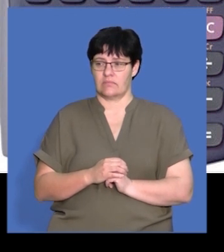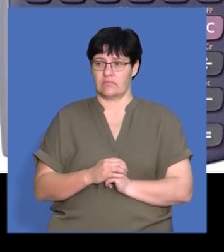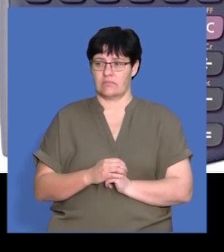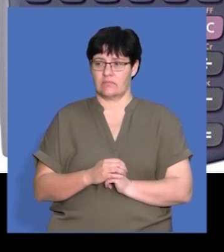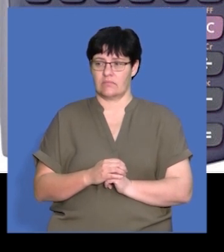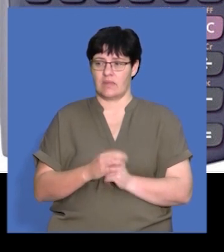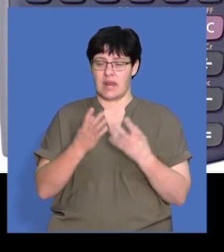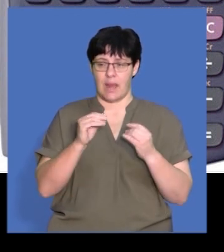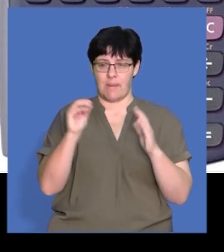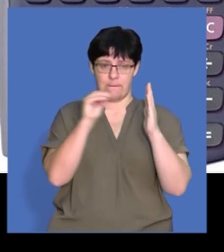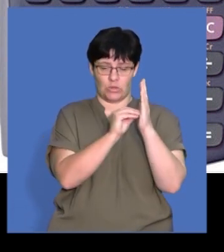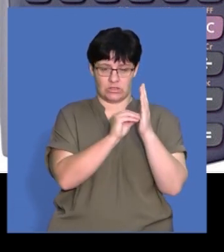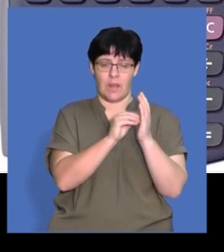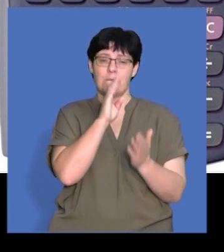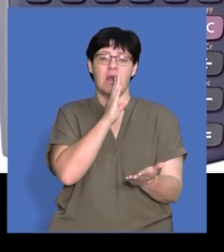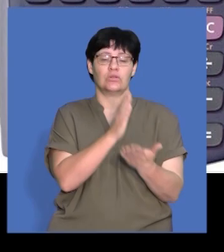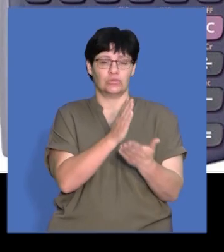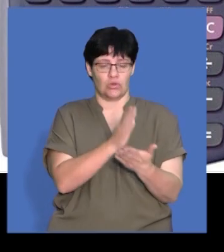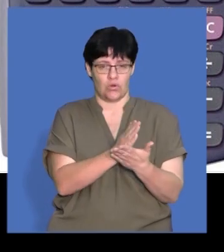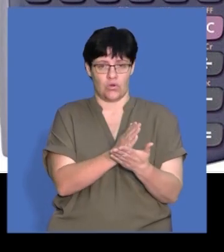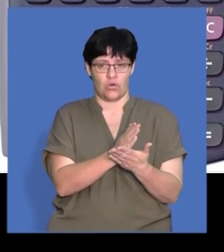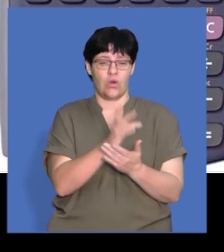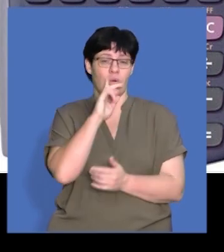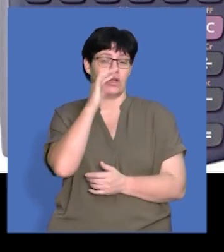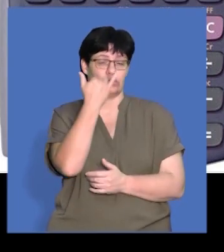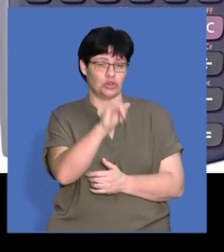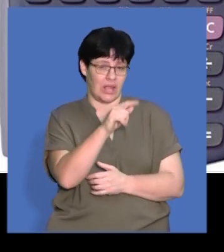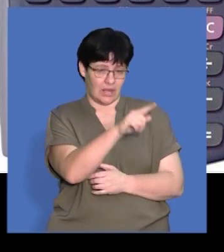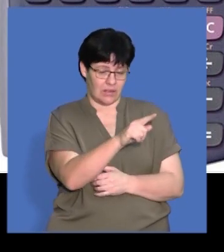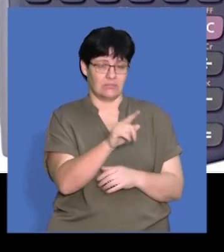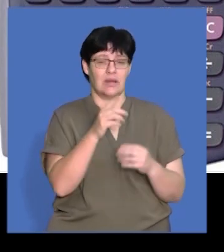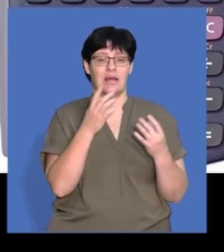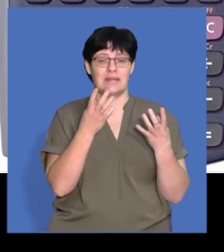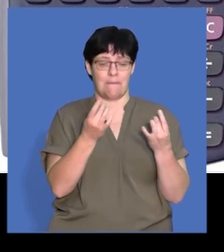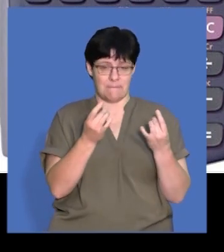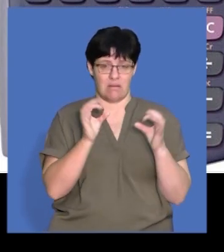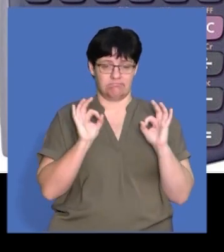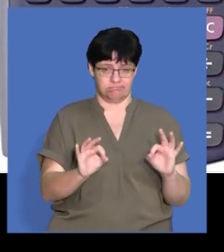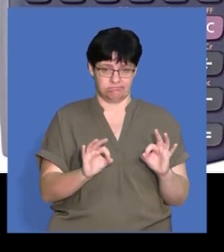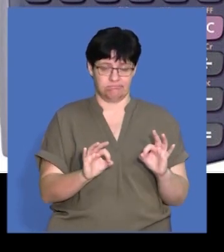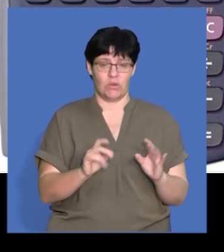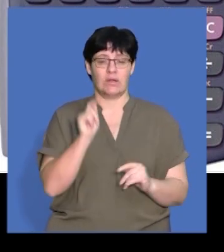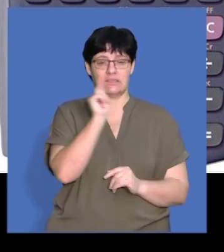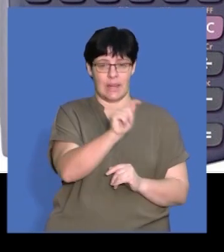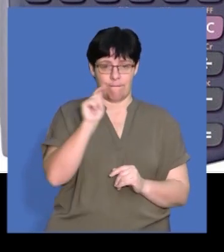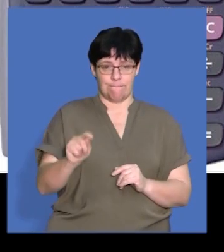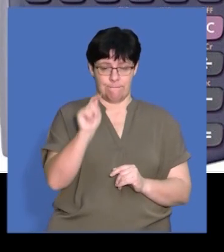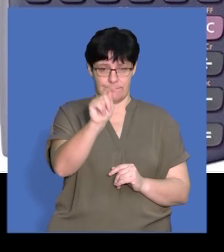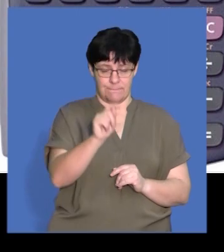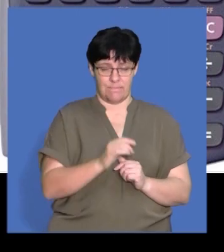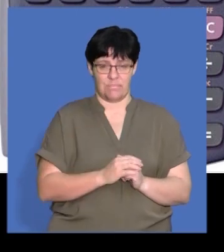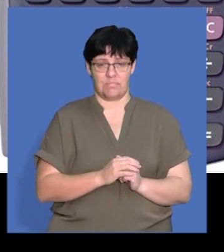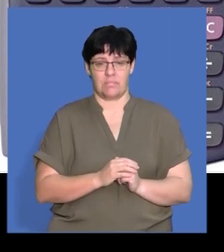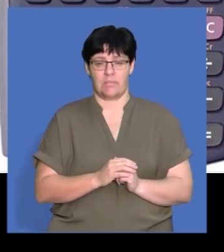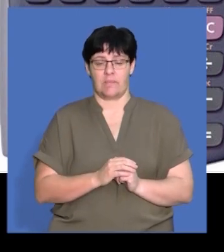typing in this number, please make sure that you check that you've got the correct digits as you're typing in the number,